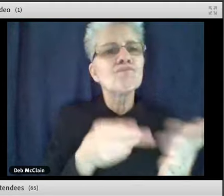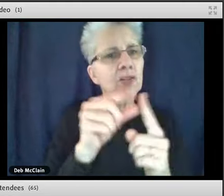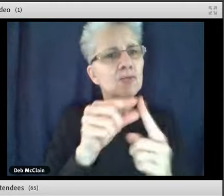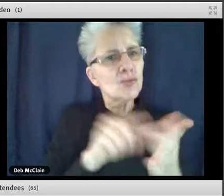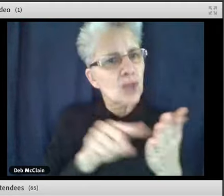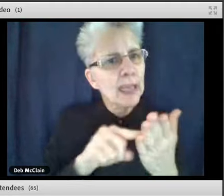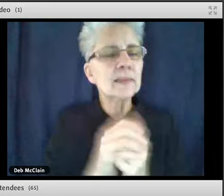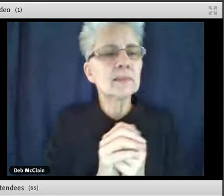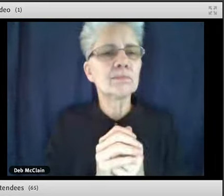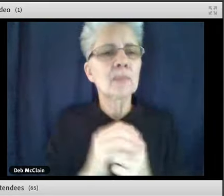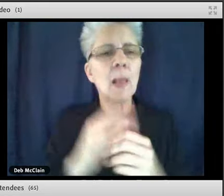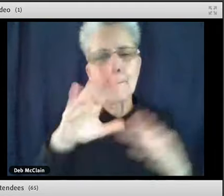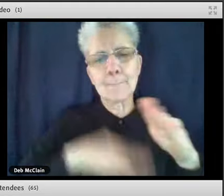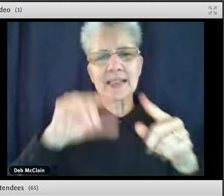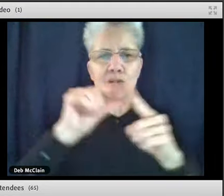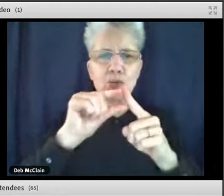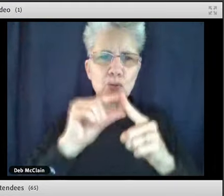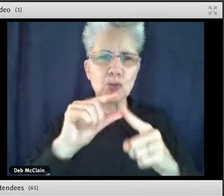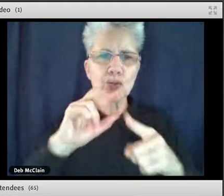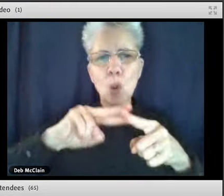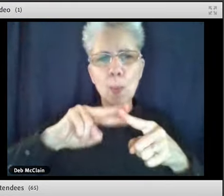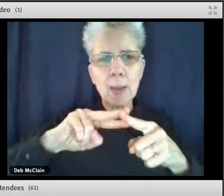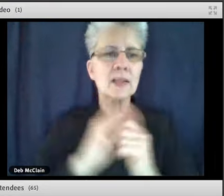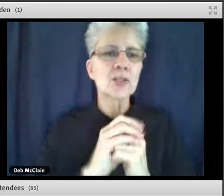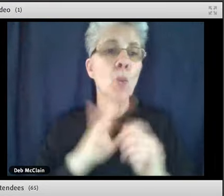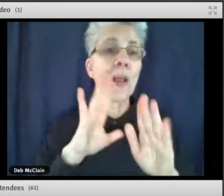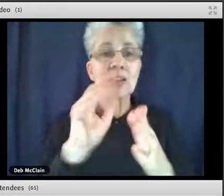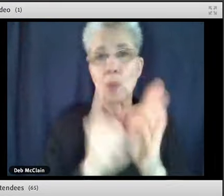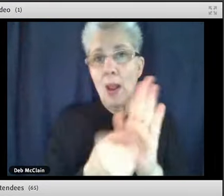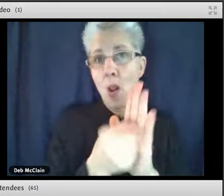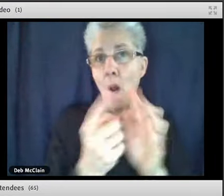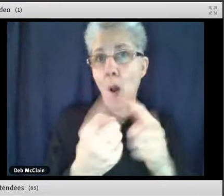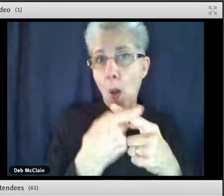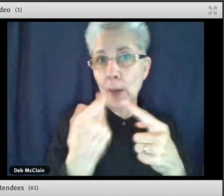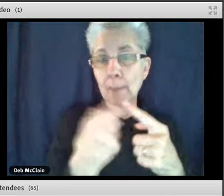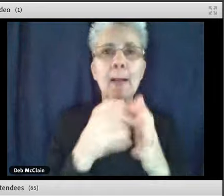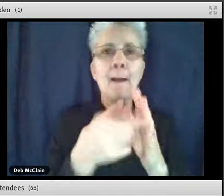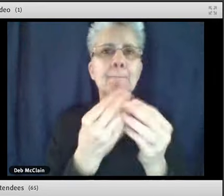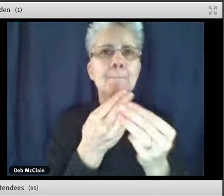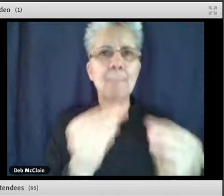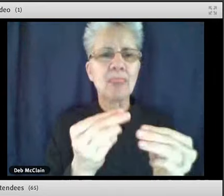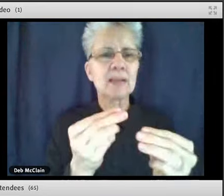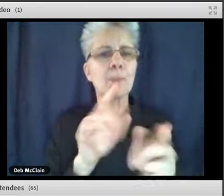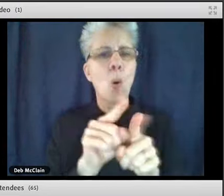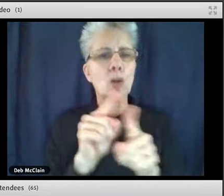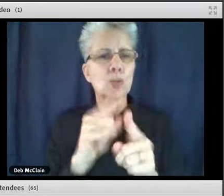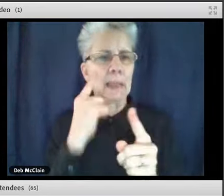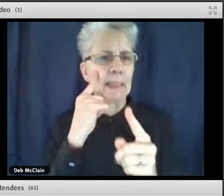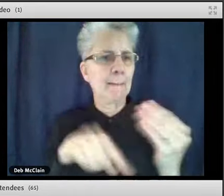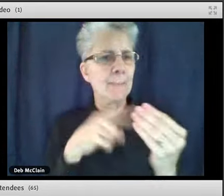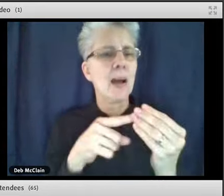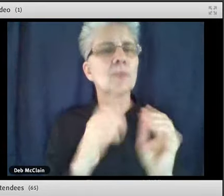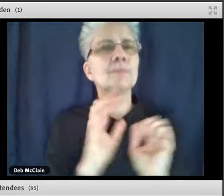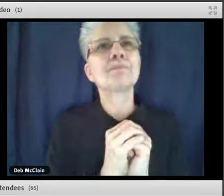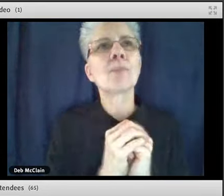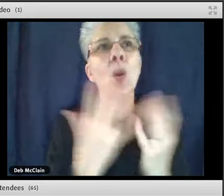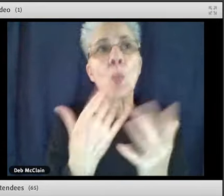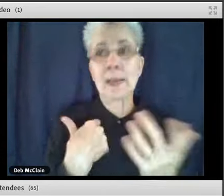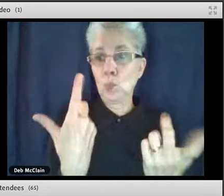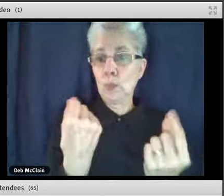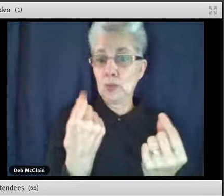you know, we've got these great automated methods, but we also need to think about what can we do when we don't have those